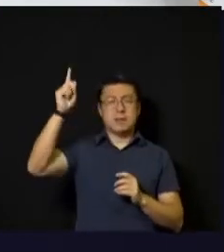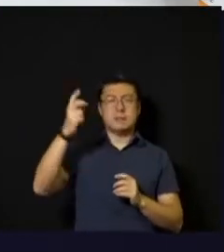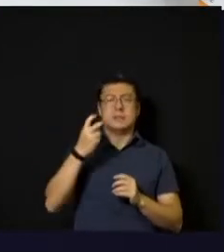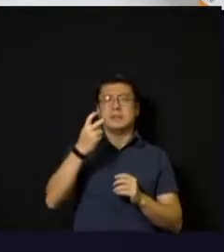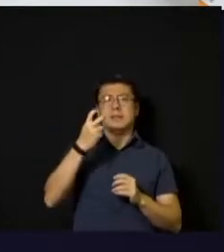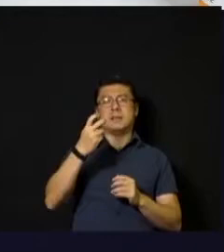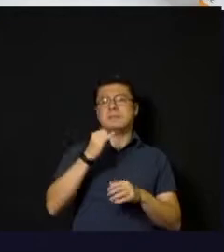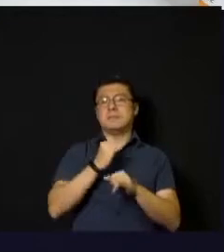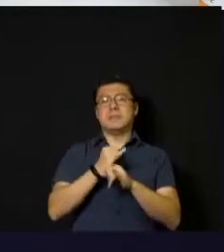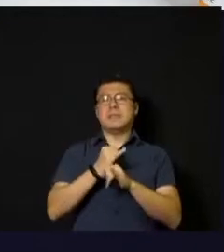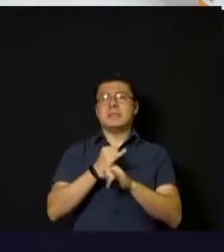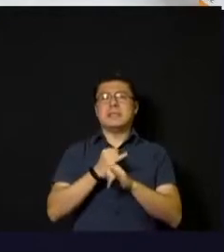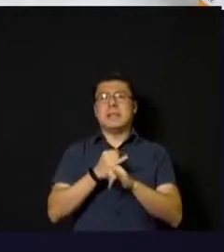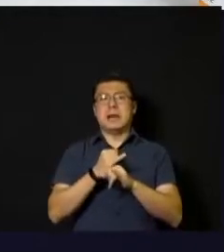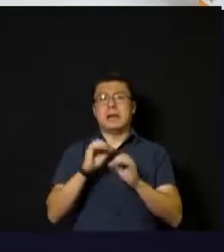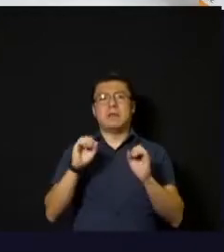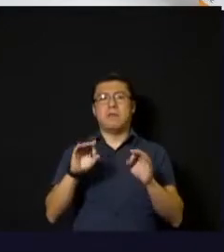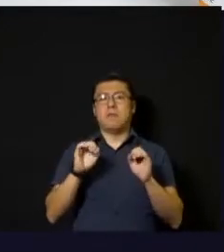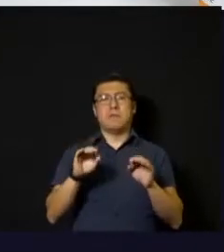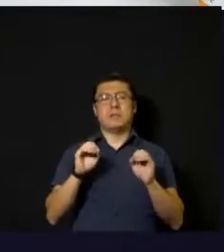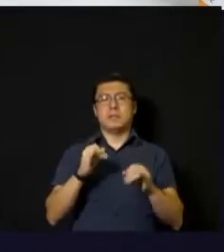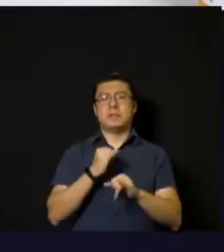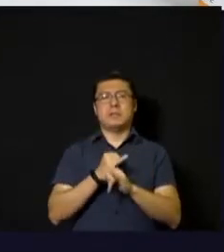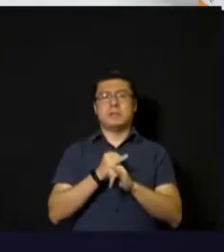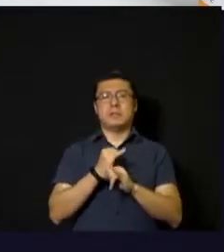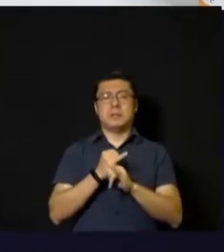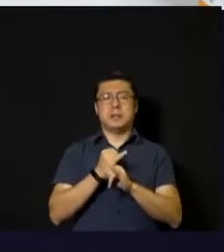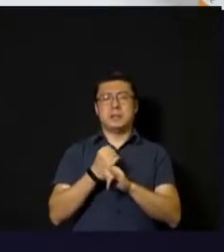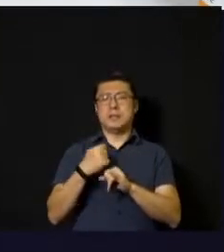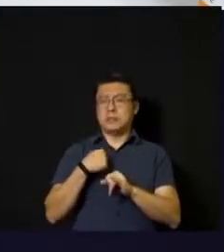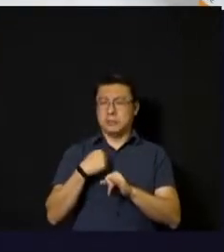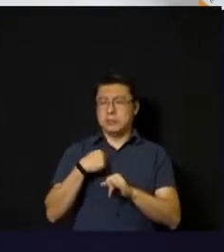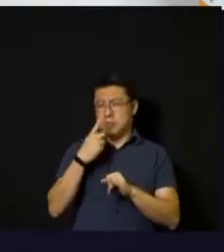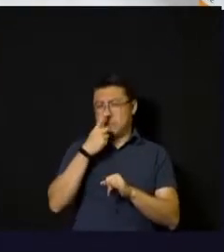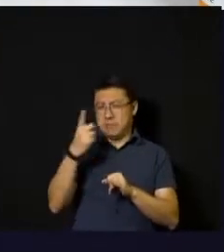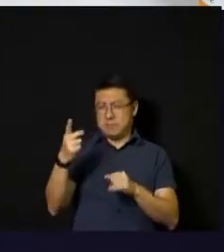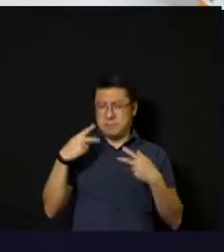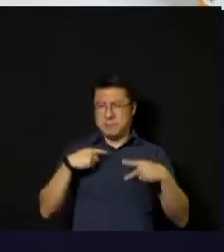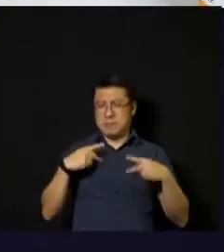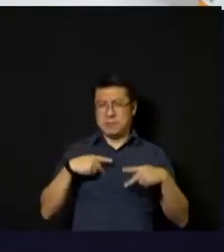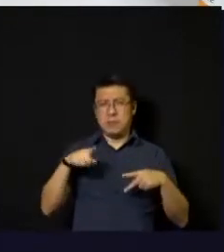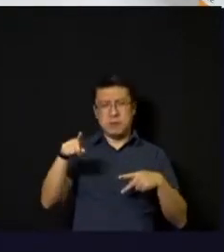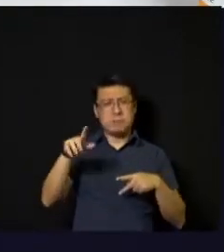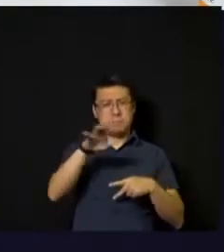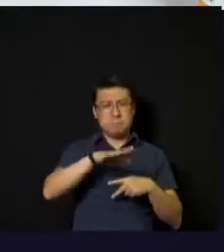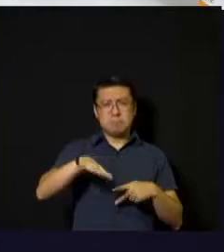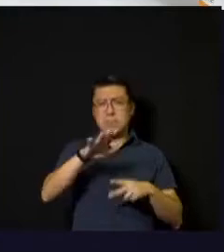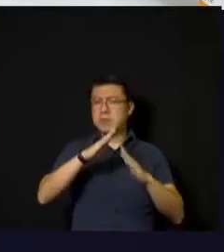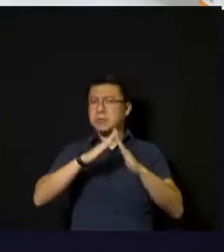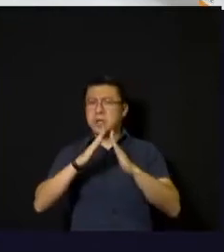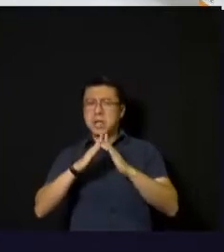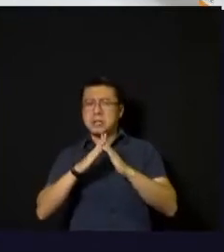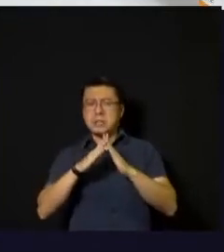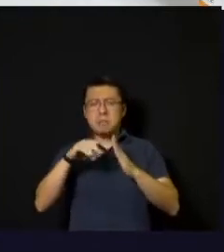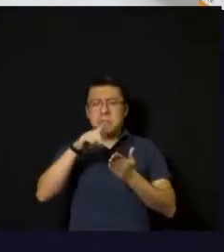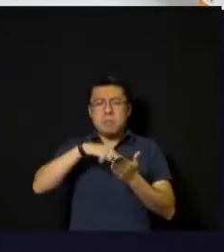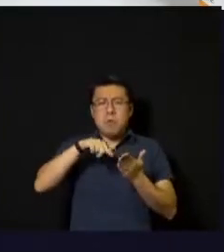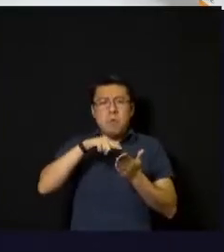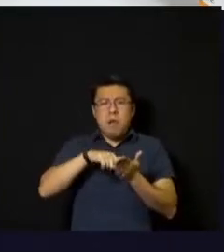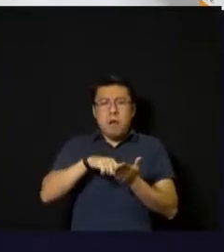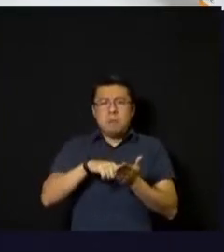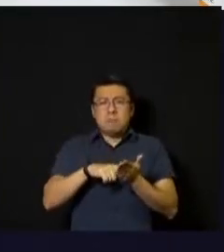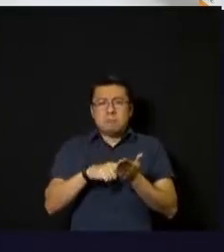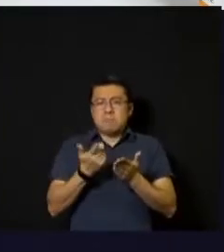now through the virtual manner to have it. I tell the people to have a space at home and this tool that can